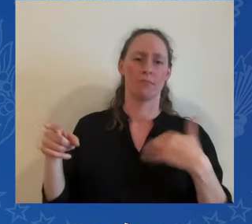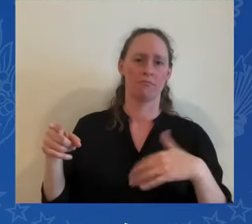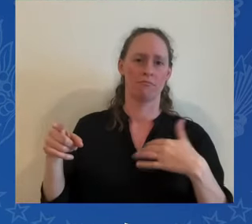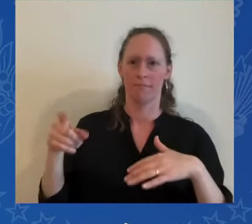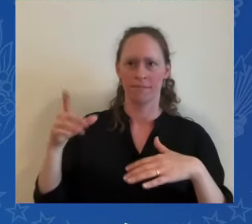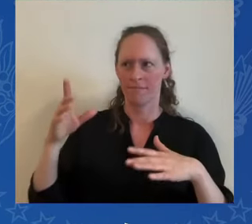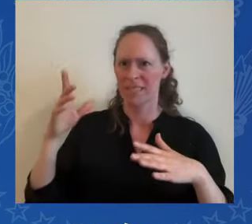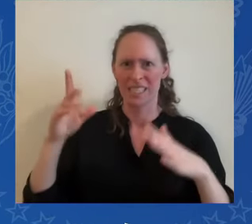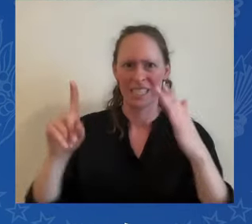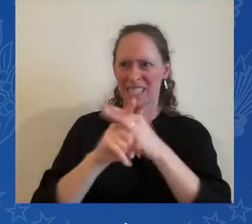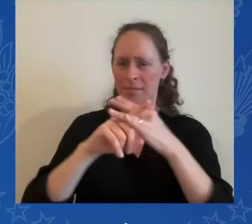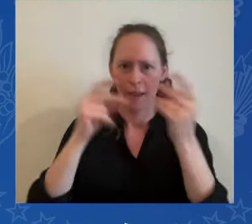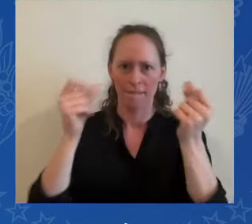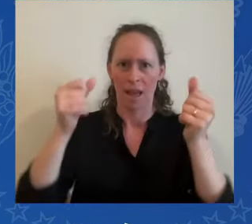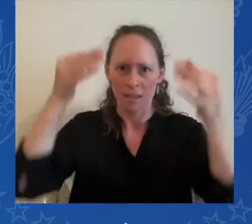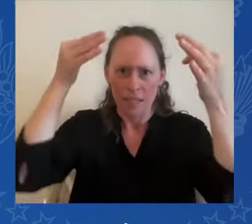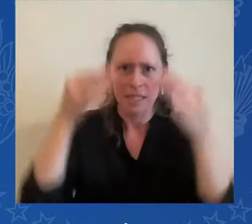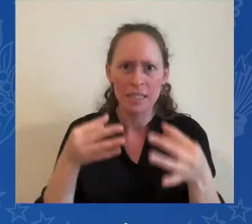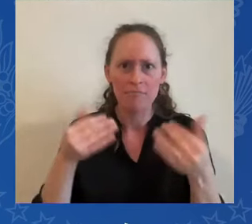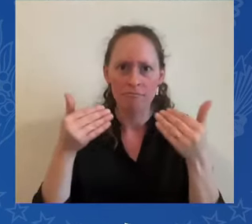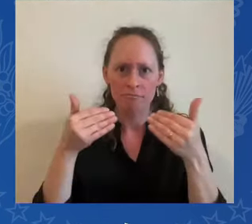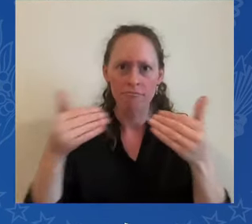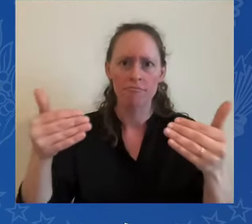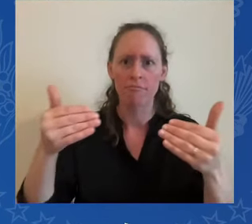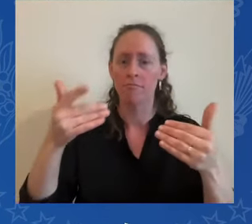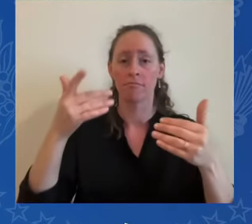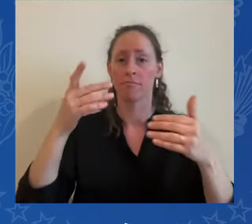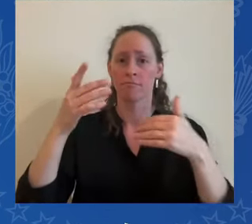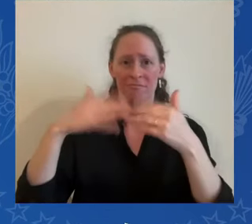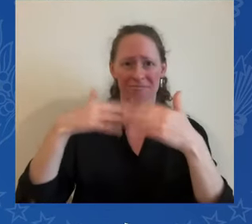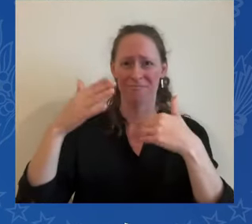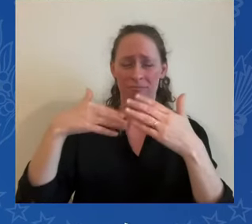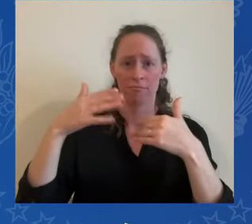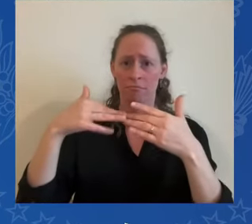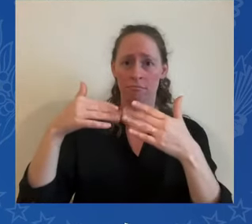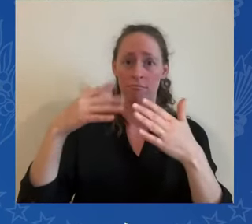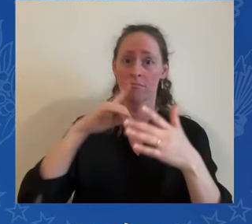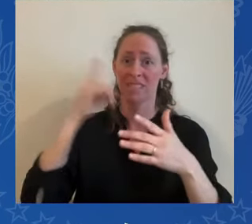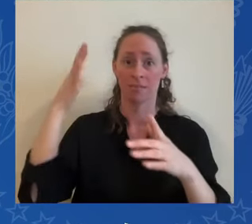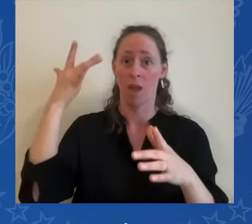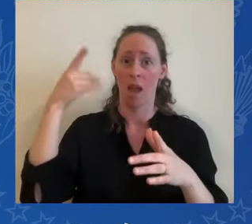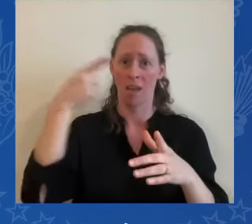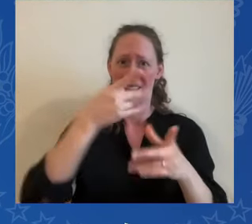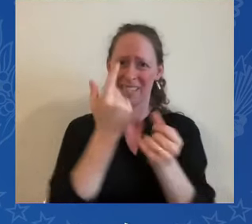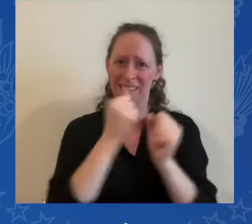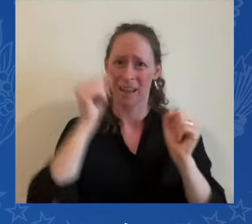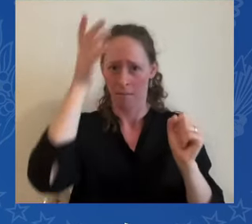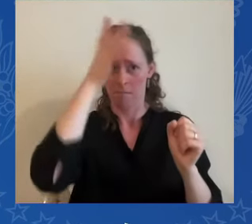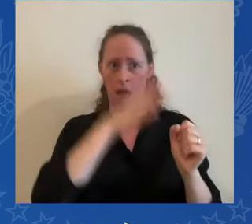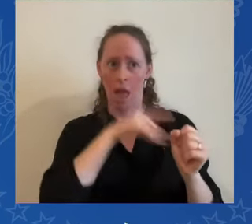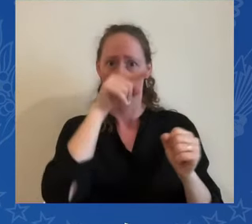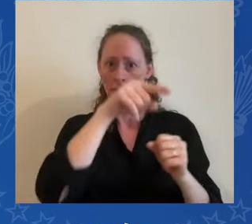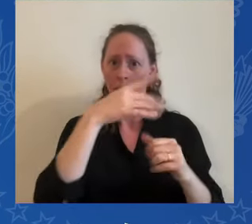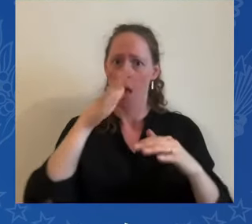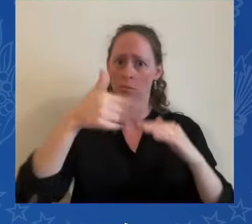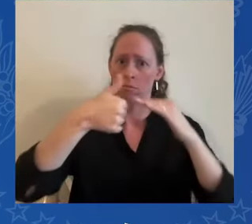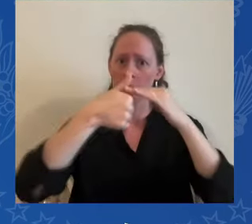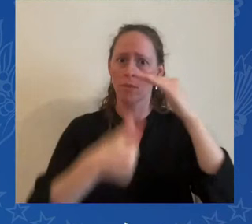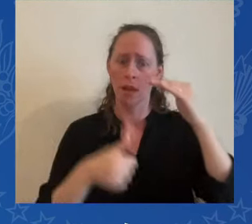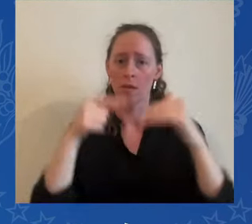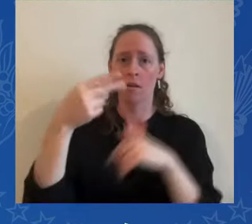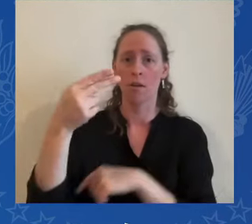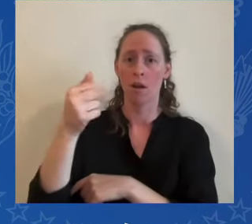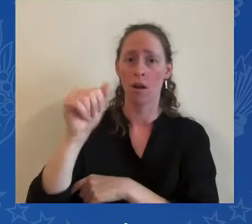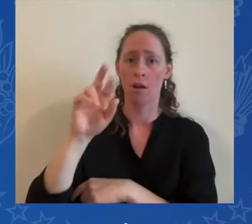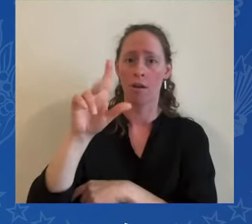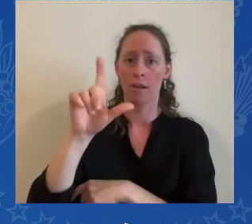to rescue a man from the surging Harlem River. His heroic actions cap a 27-year career of decorated and selfless service